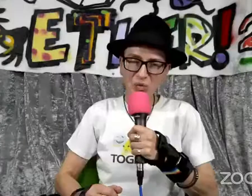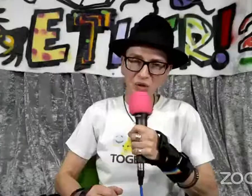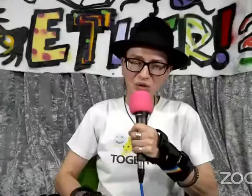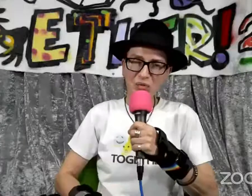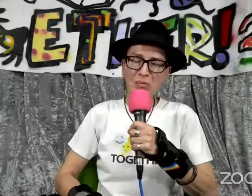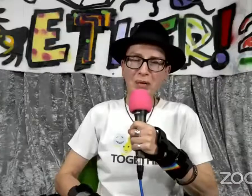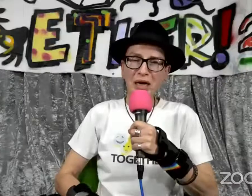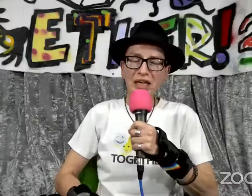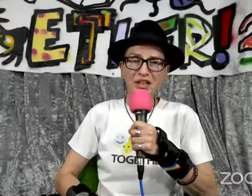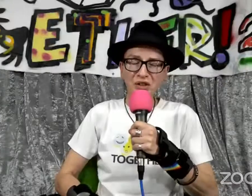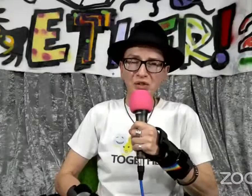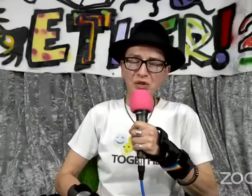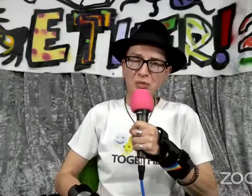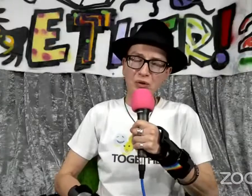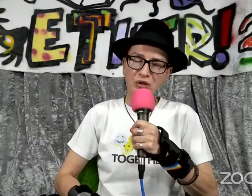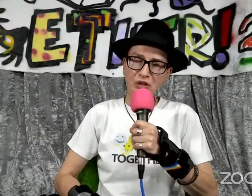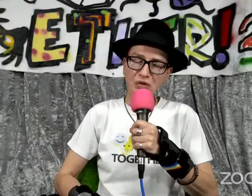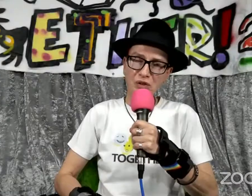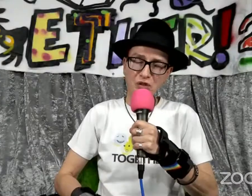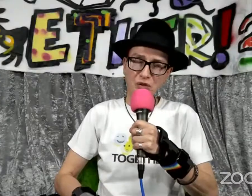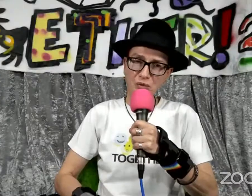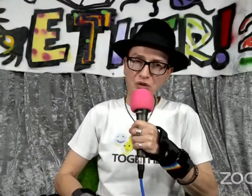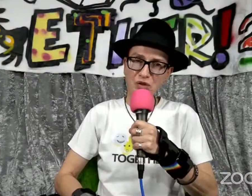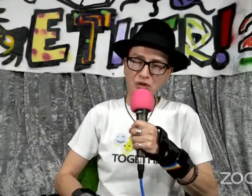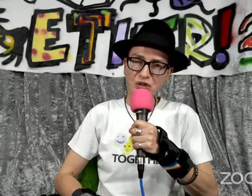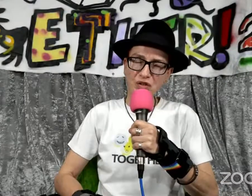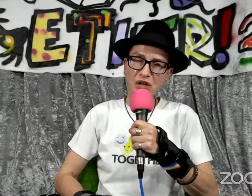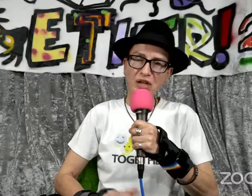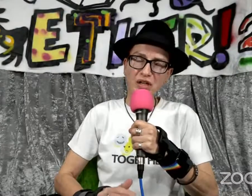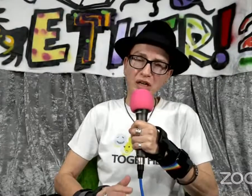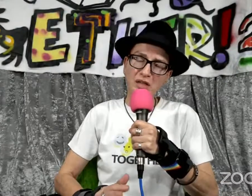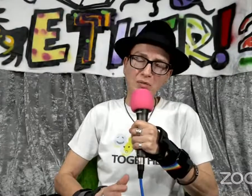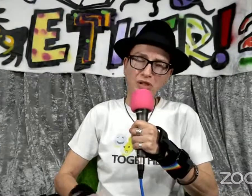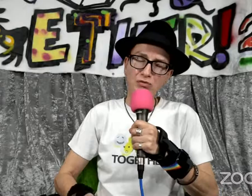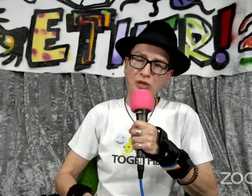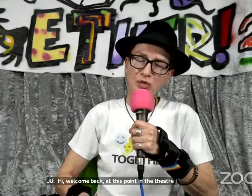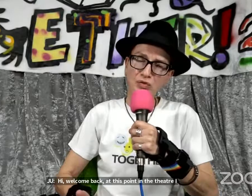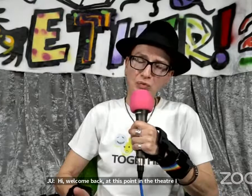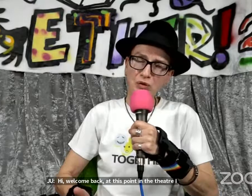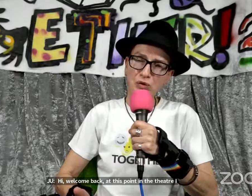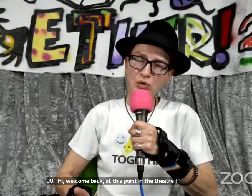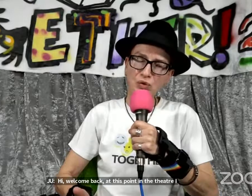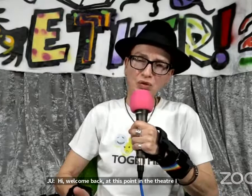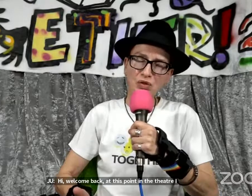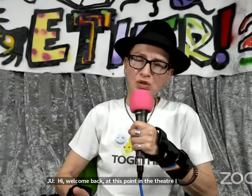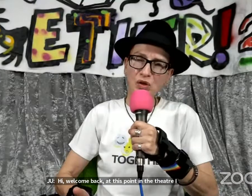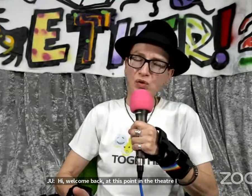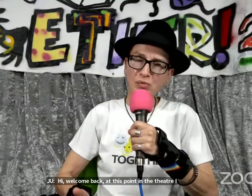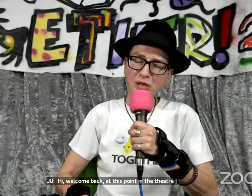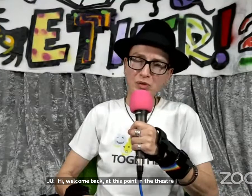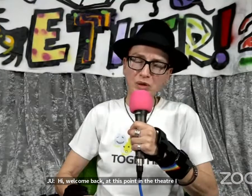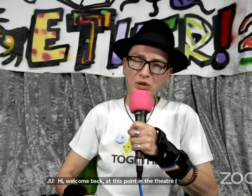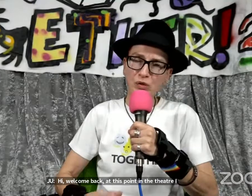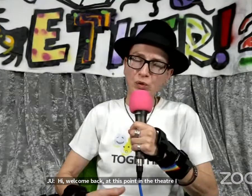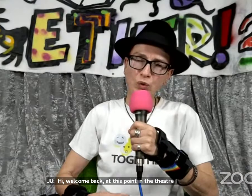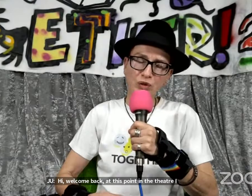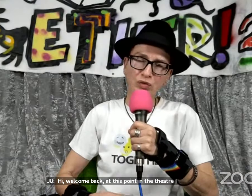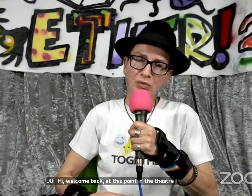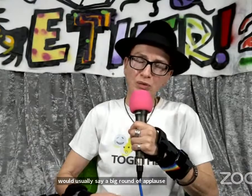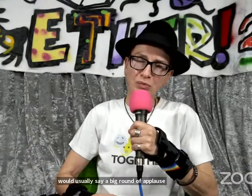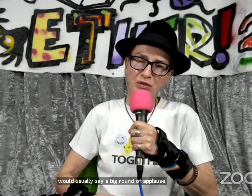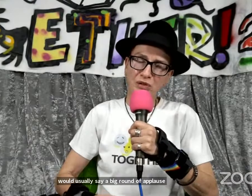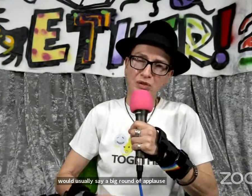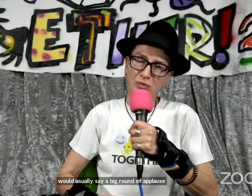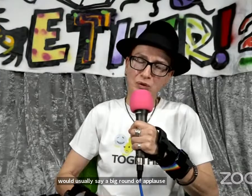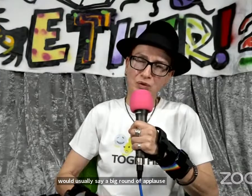Hi, welcome back. At this point in the theatre, I would usually say a big round of applause. So maybe we can all give